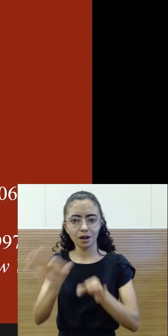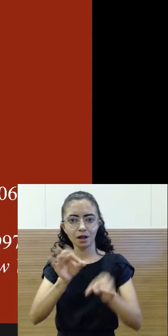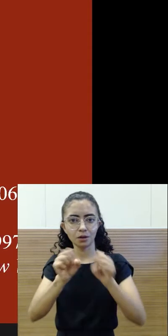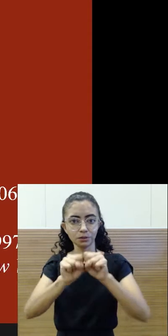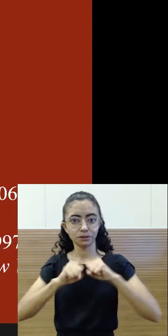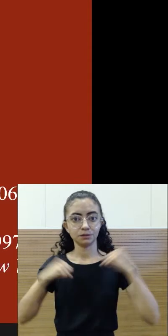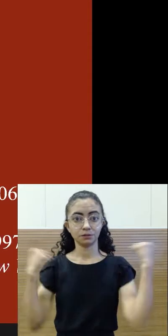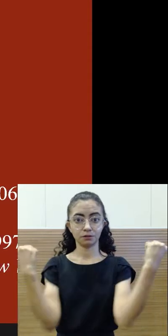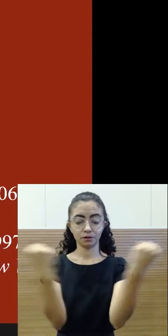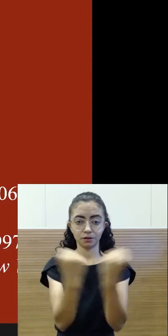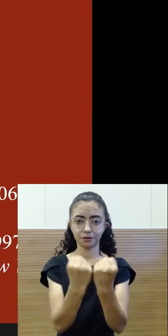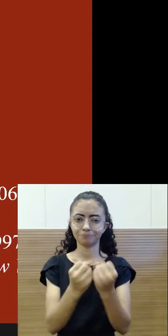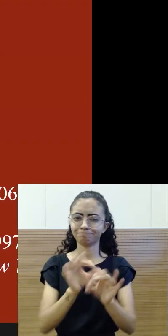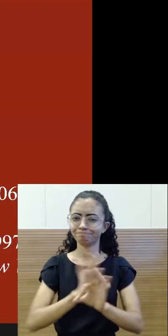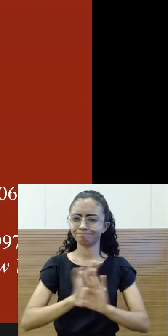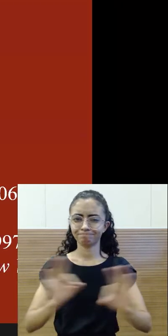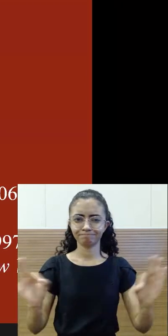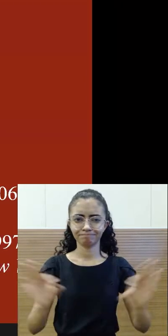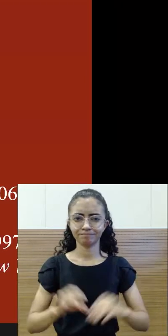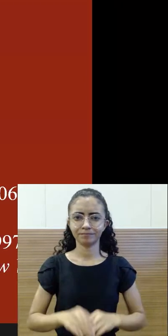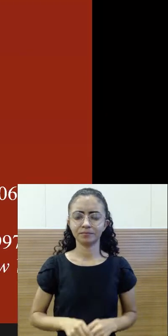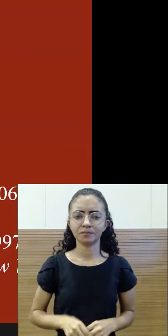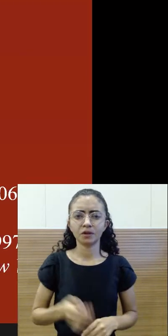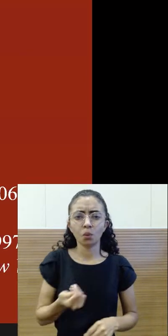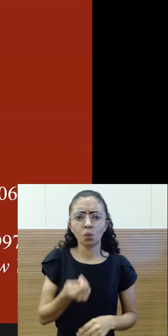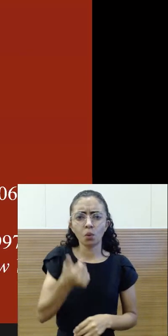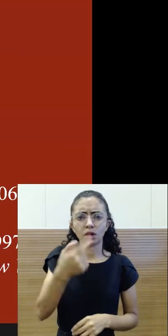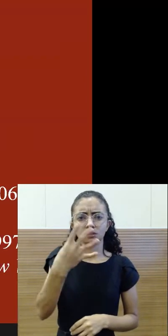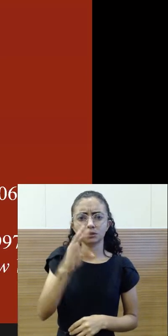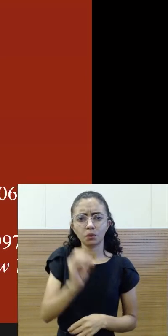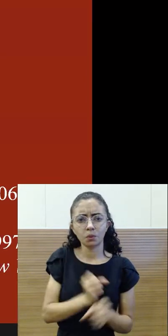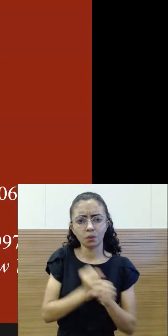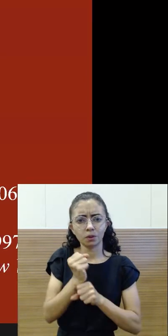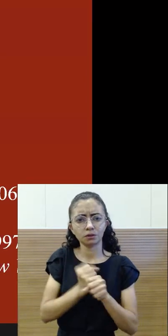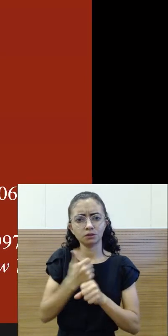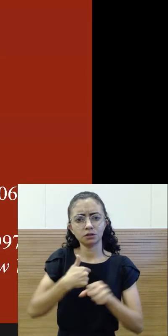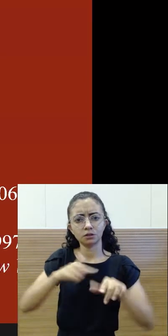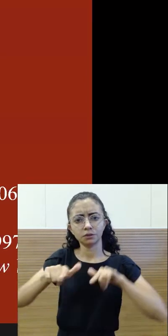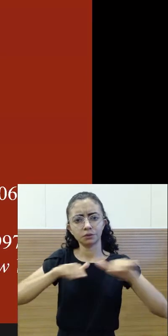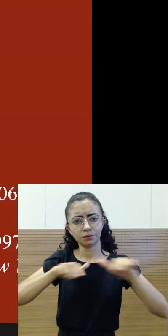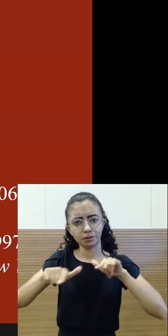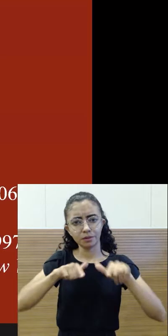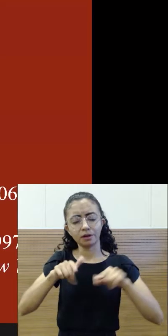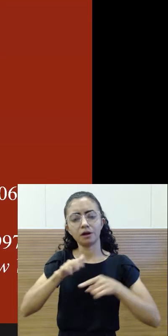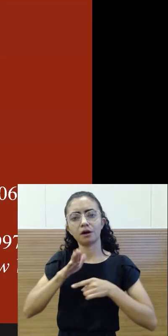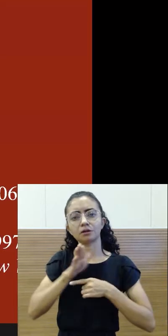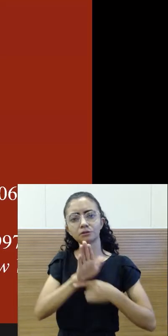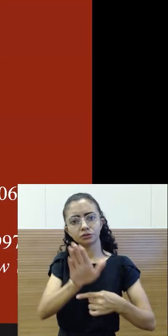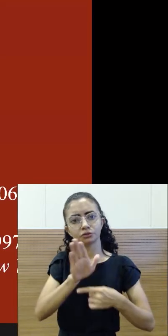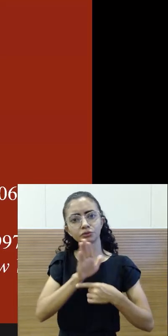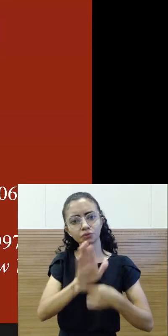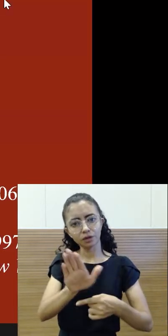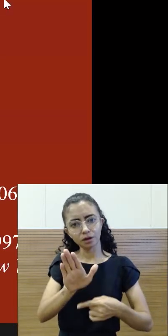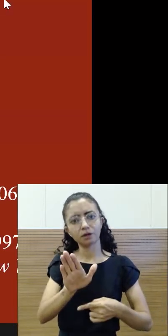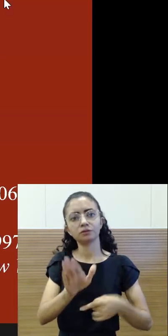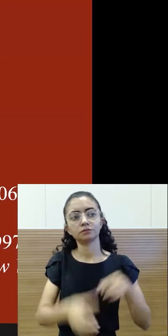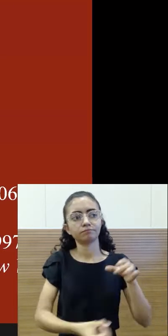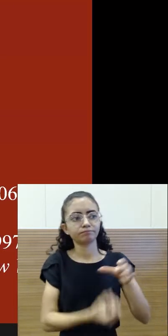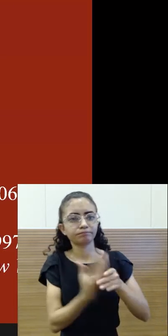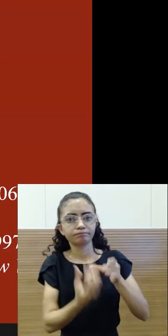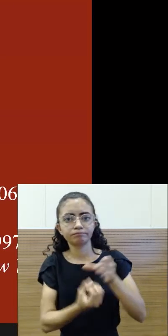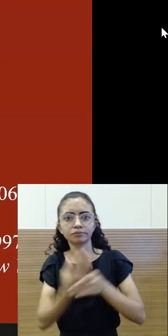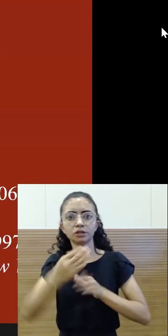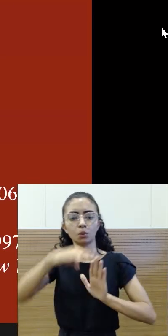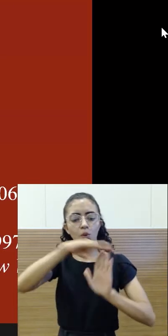For nearly 40 years, I have worked with and helped to devise international and national dietary guidelines. These